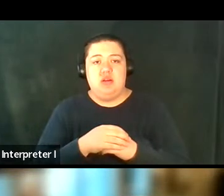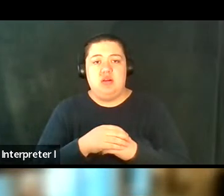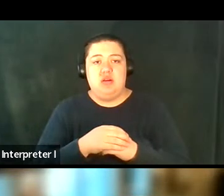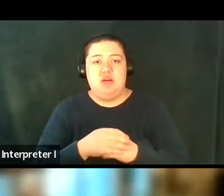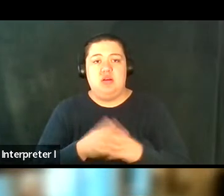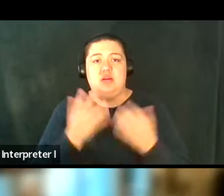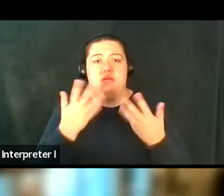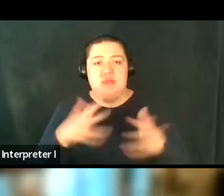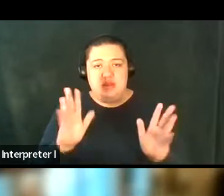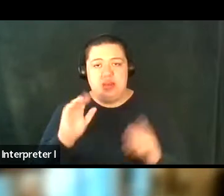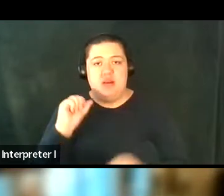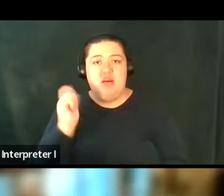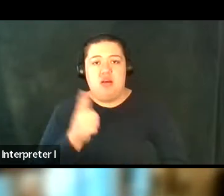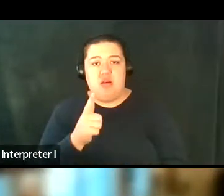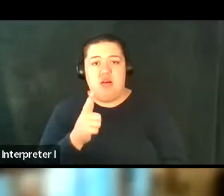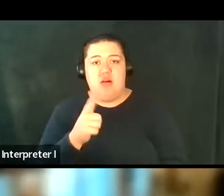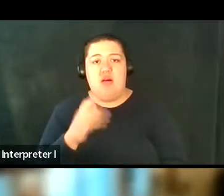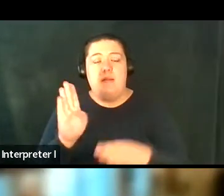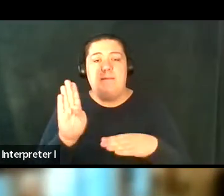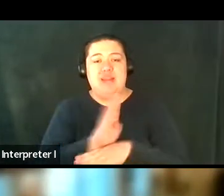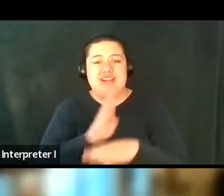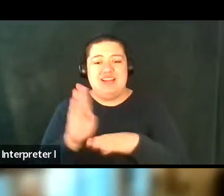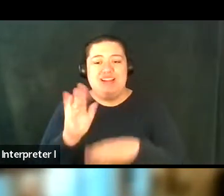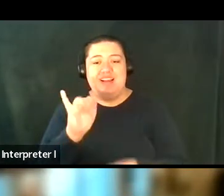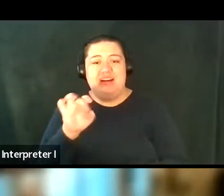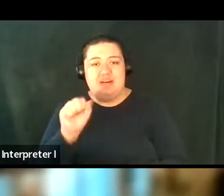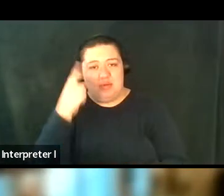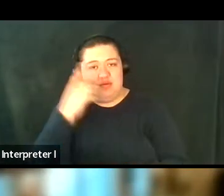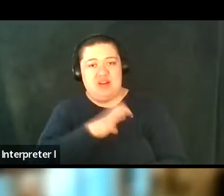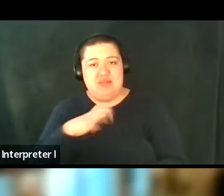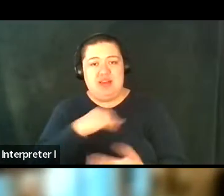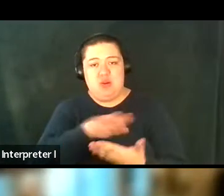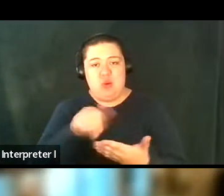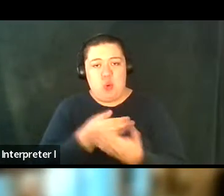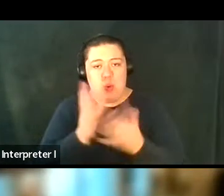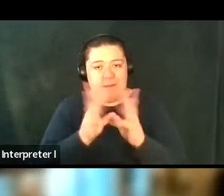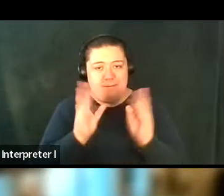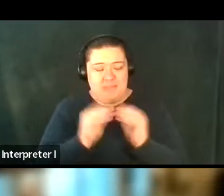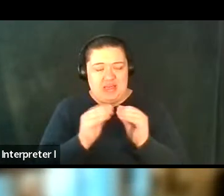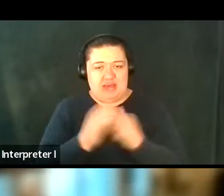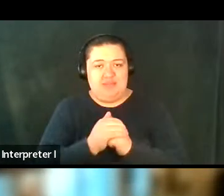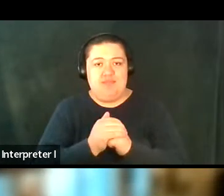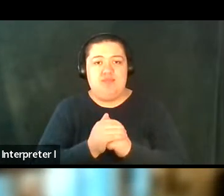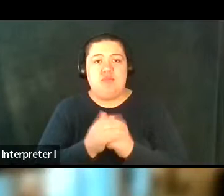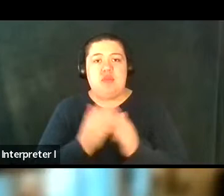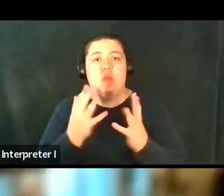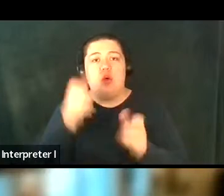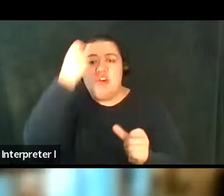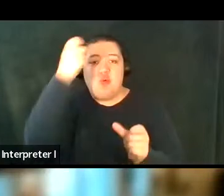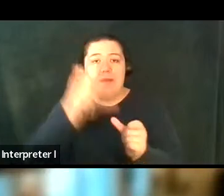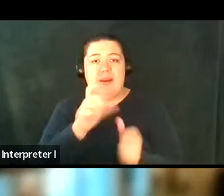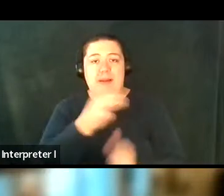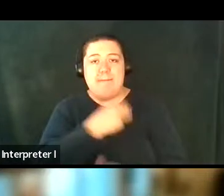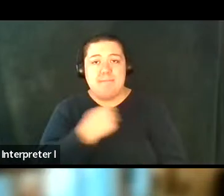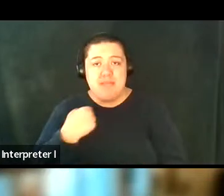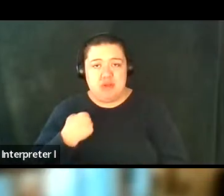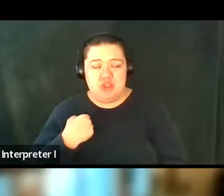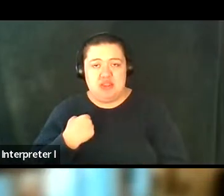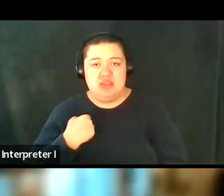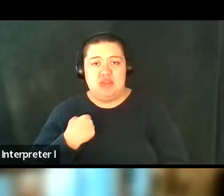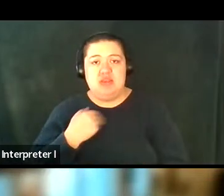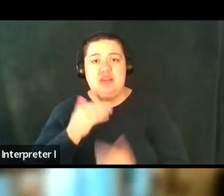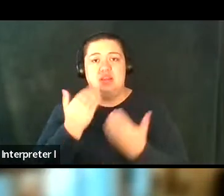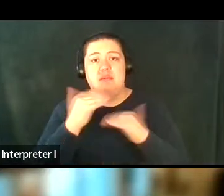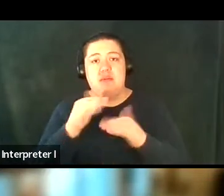complete all the business items for this committee of the whole meeting. I want to remind members that the